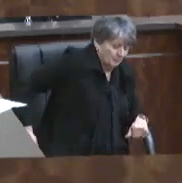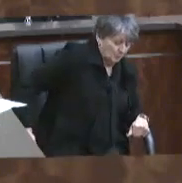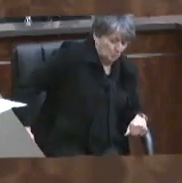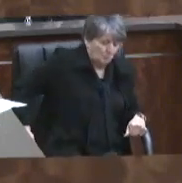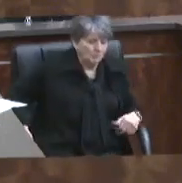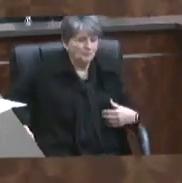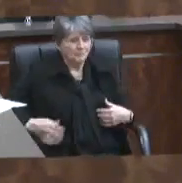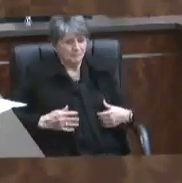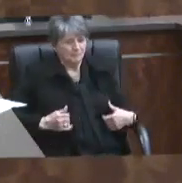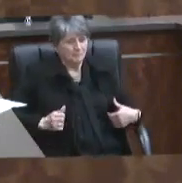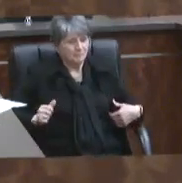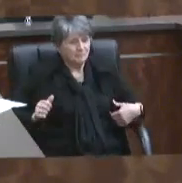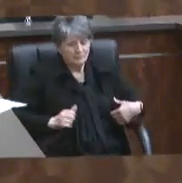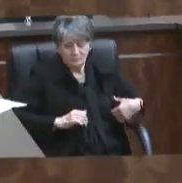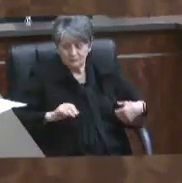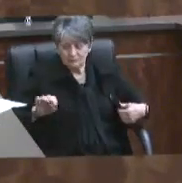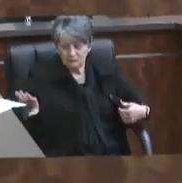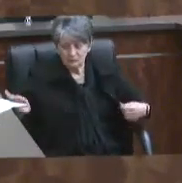support.